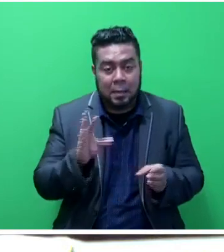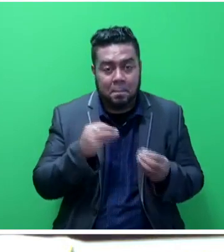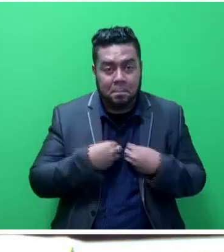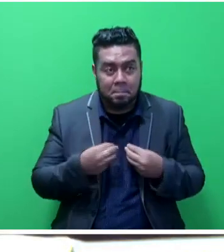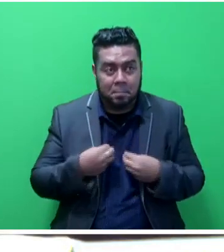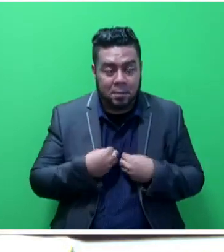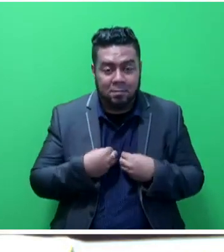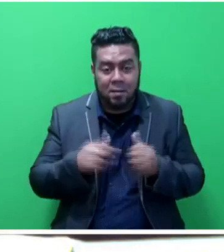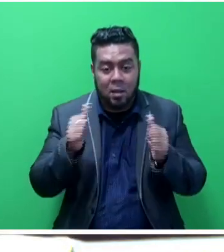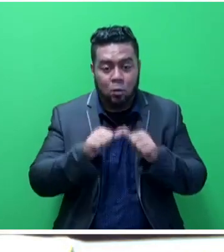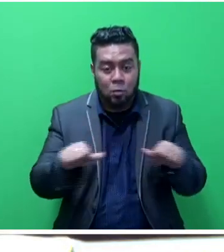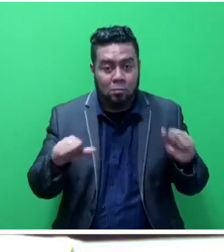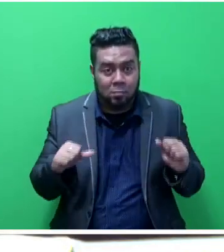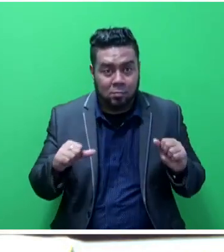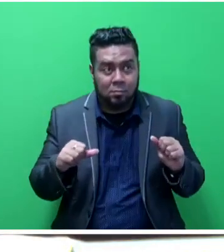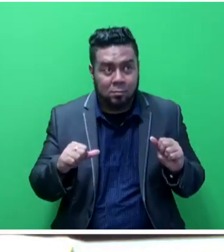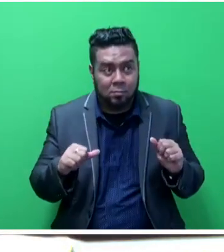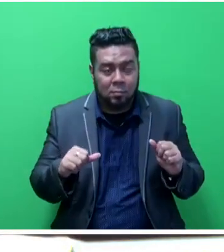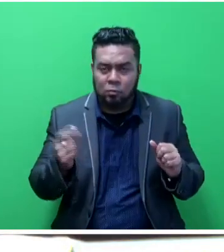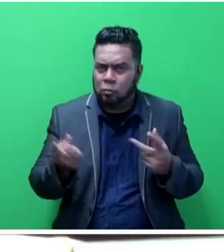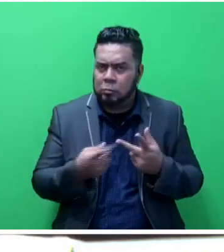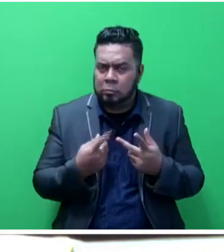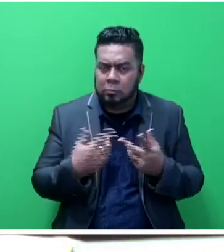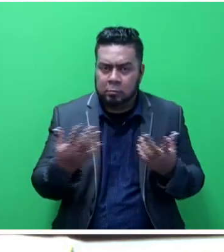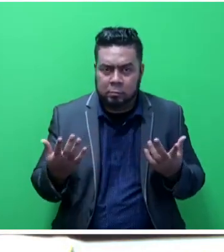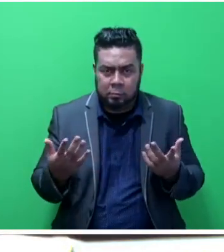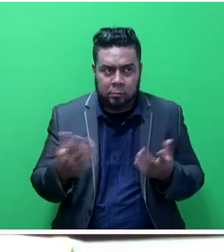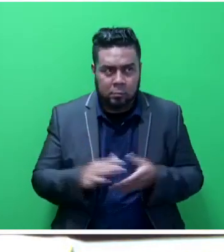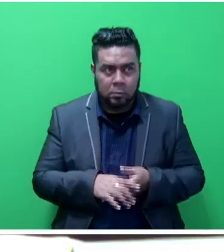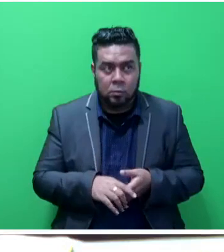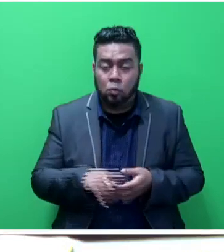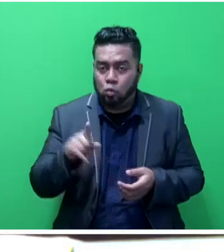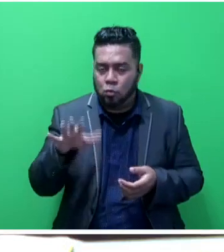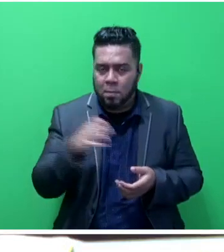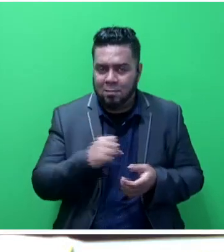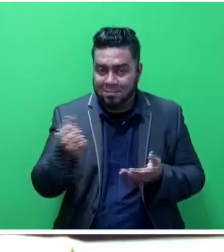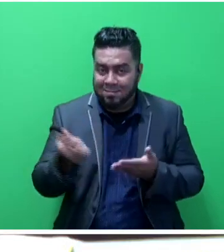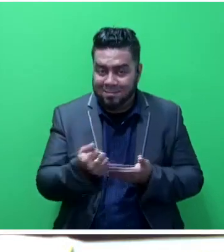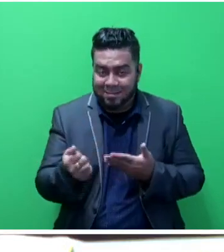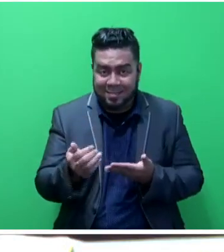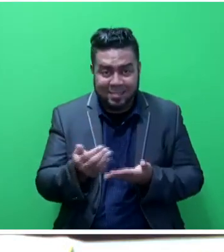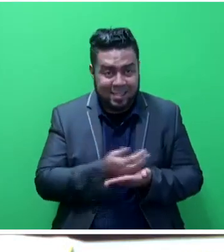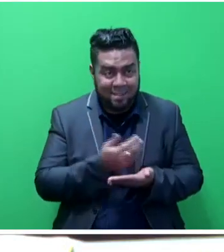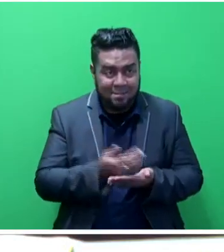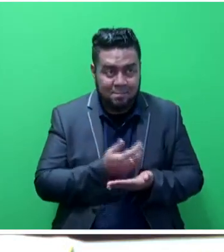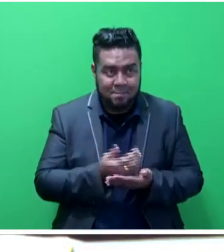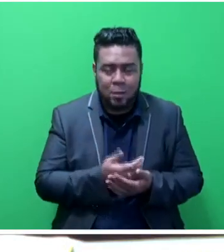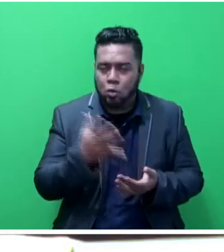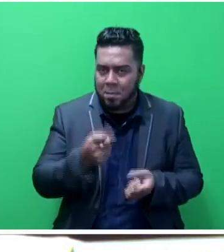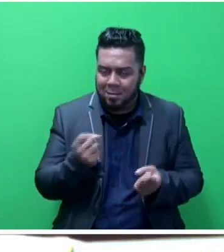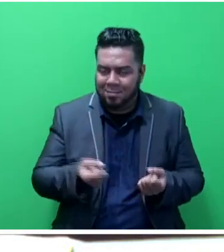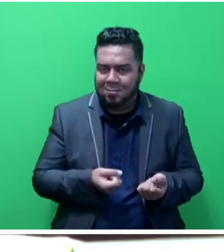it's agricultural entrepreneurship or otherwise, is that you must save, and part of it you must